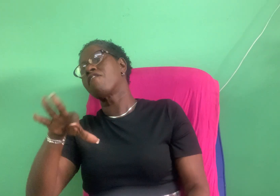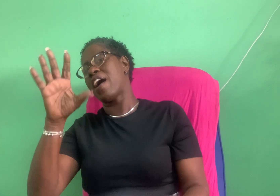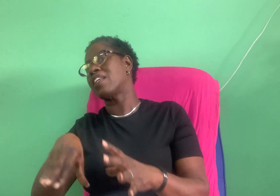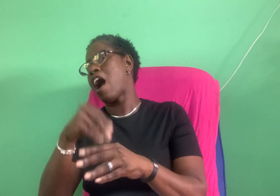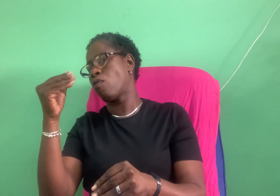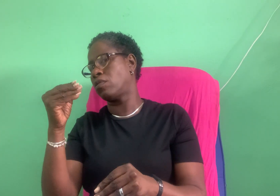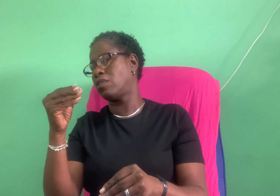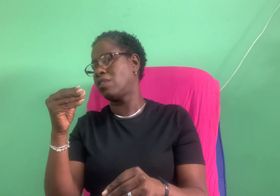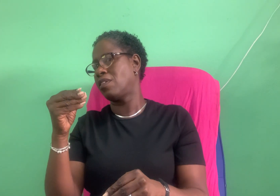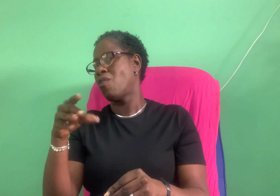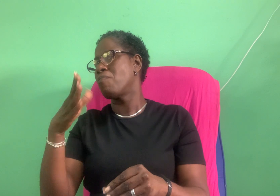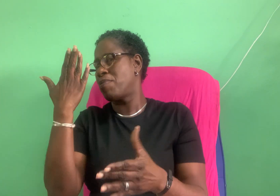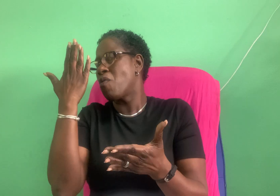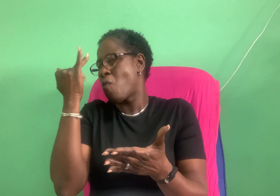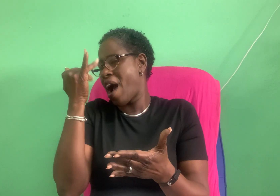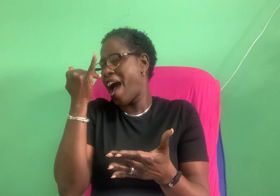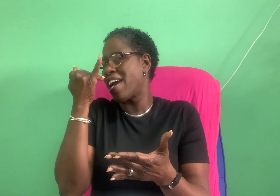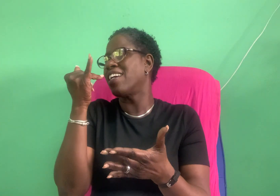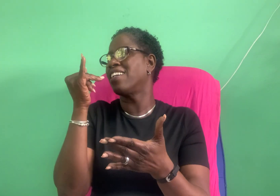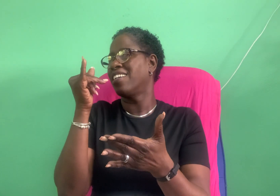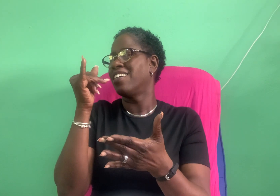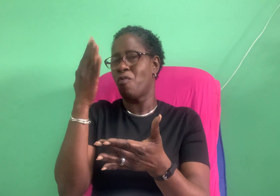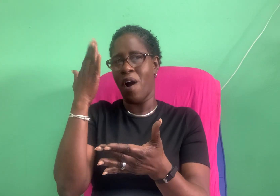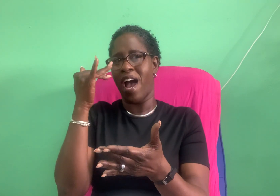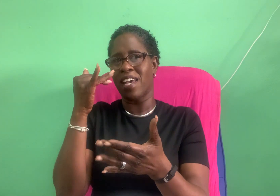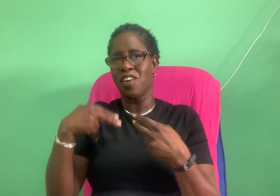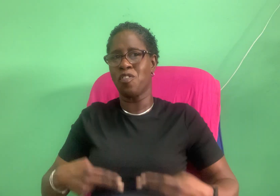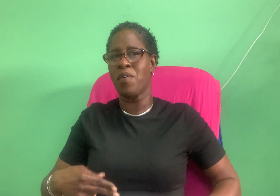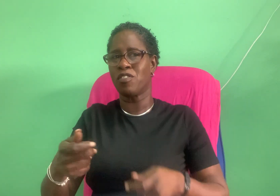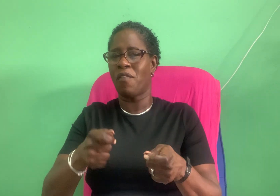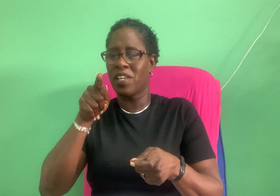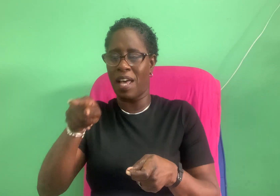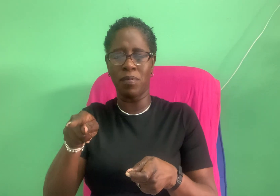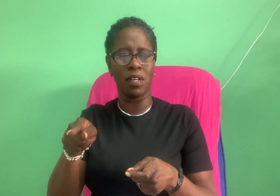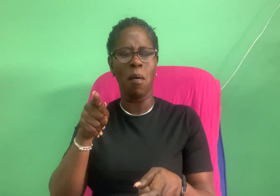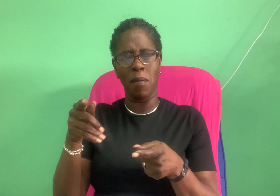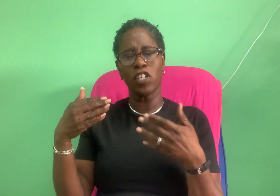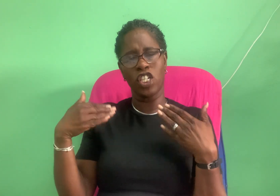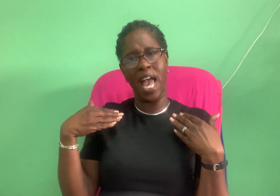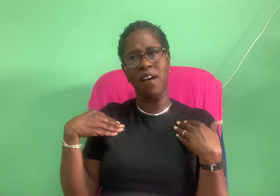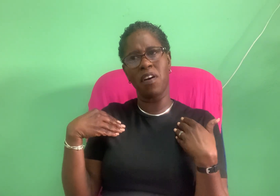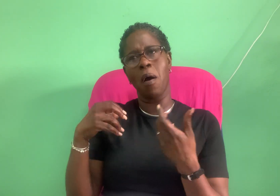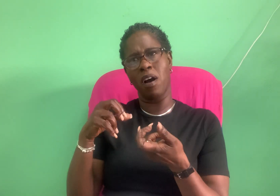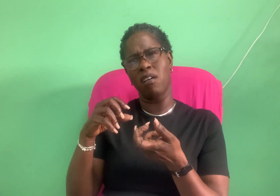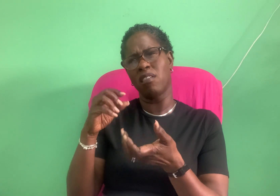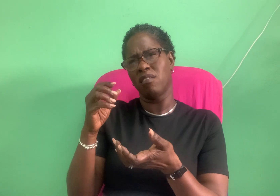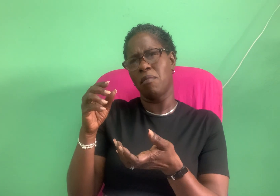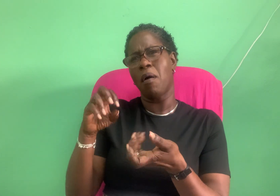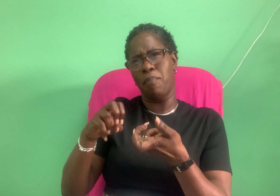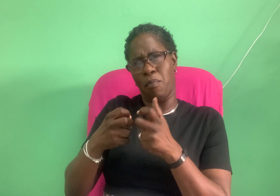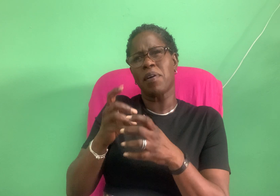disabling conditions. And I think that the anti-trafficking field hasn't realized that when we are working with a population